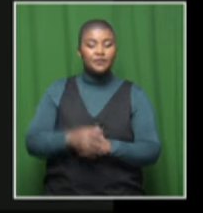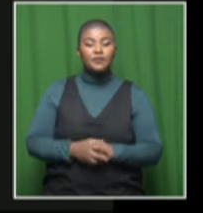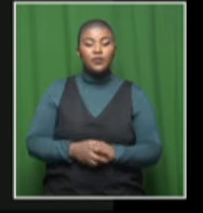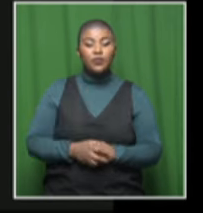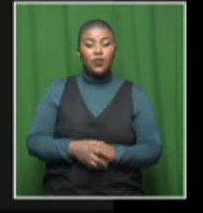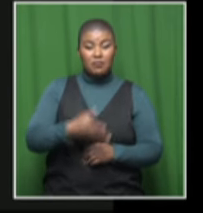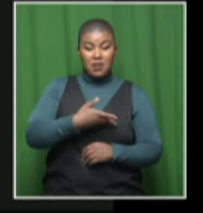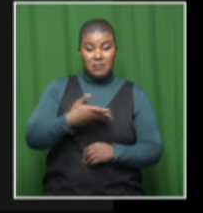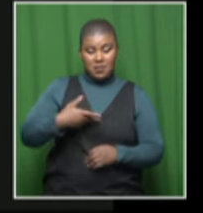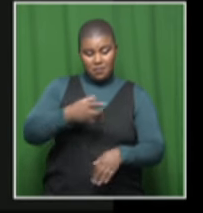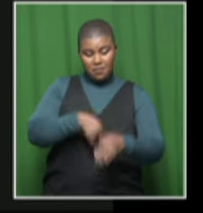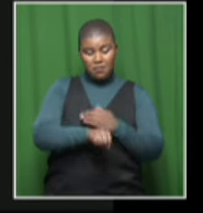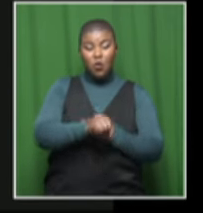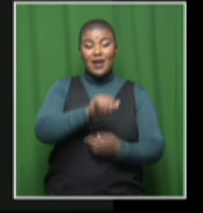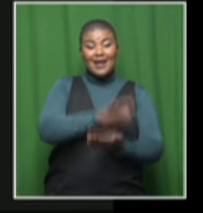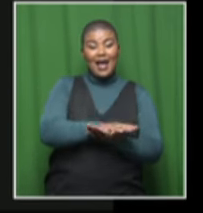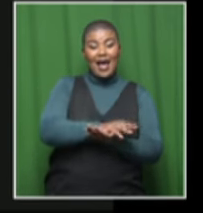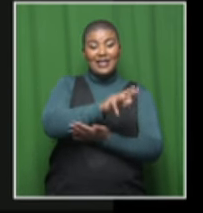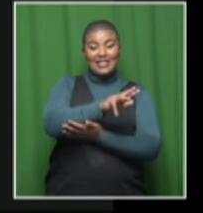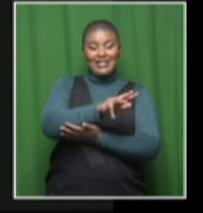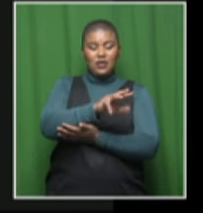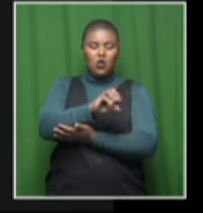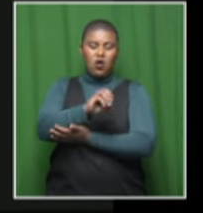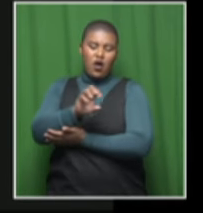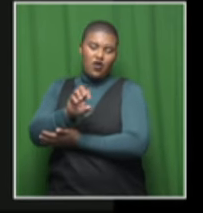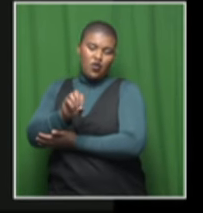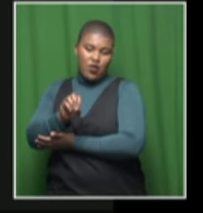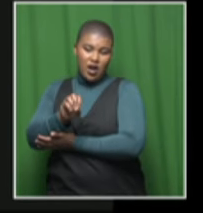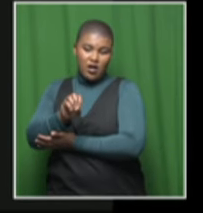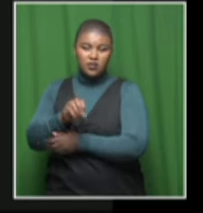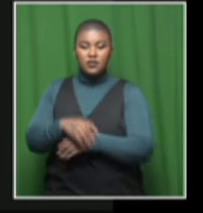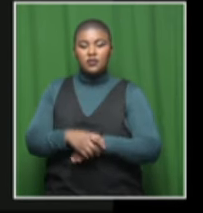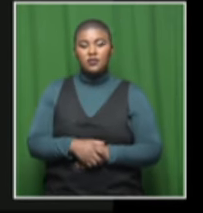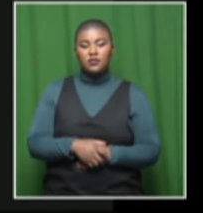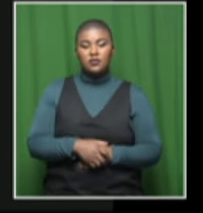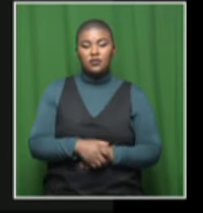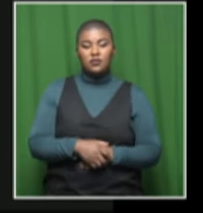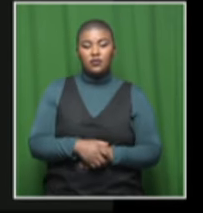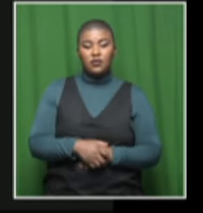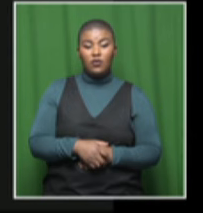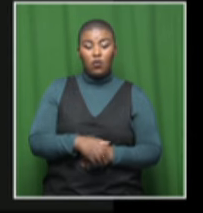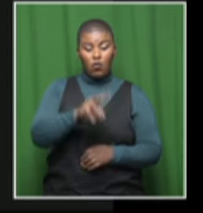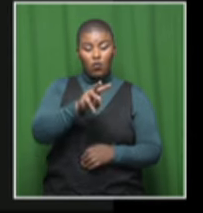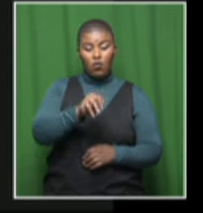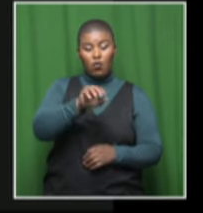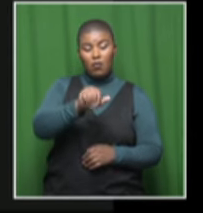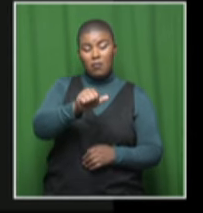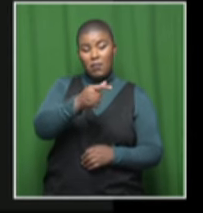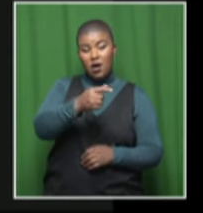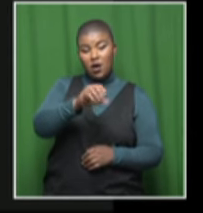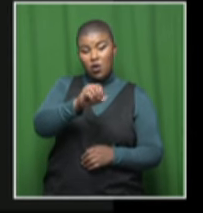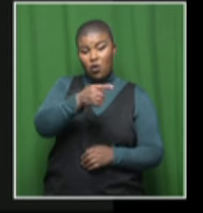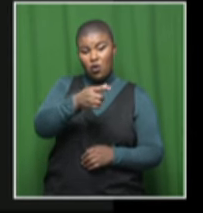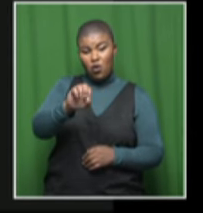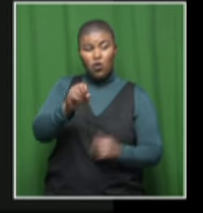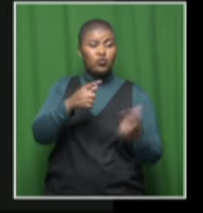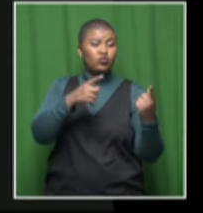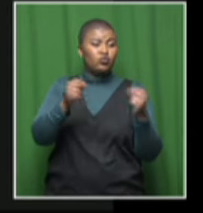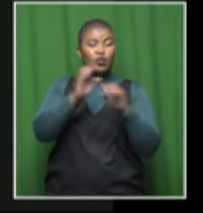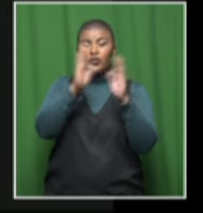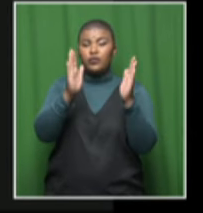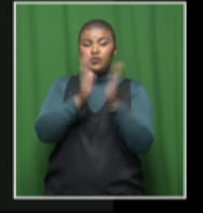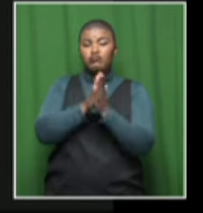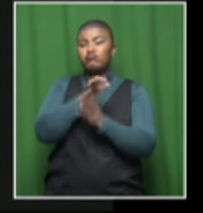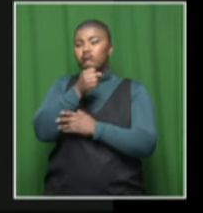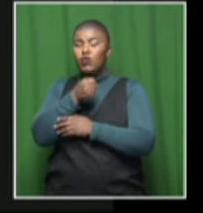in 1900. So when she was doing about Princess Magogo, when she was doing all of these things,